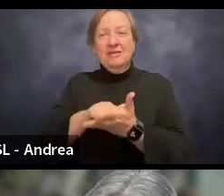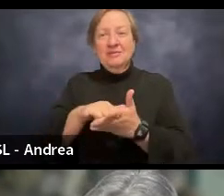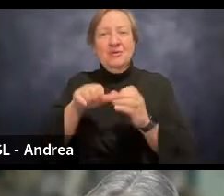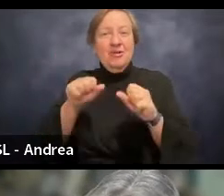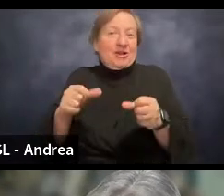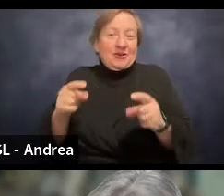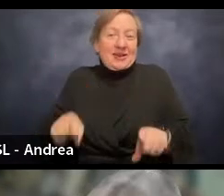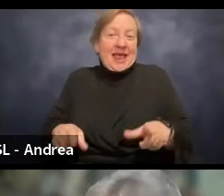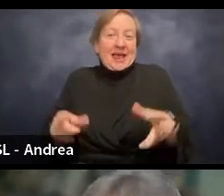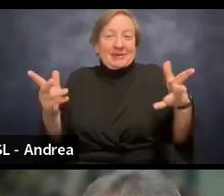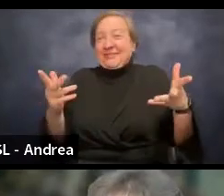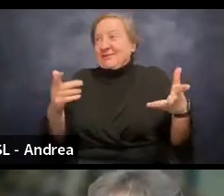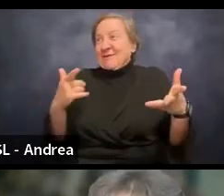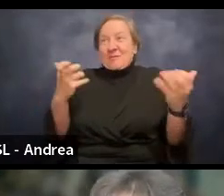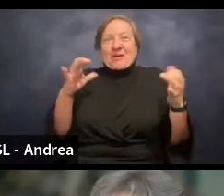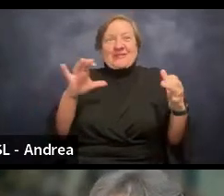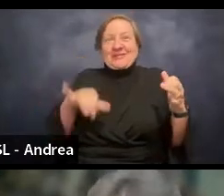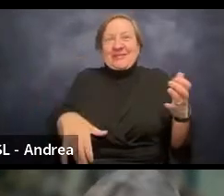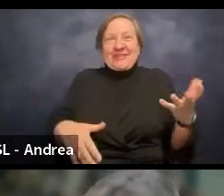happen.